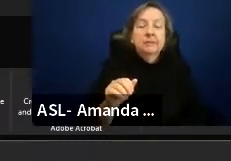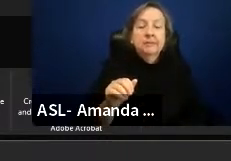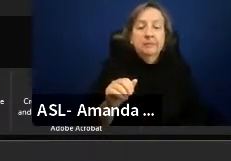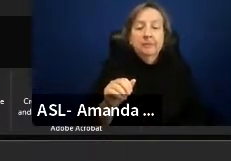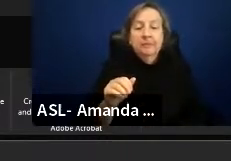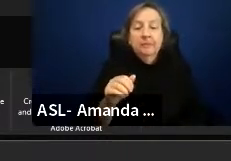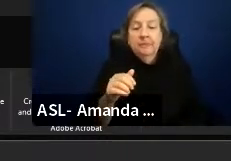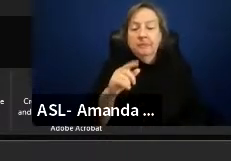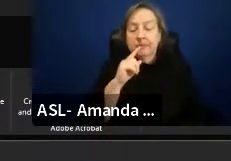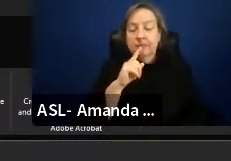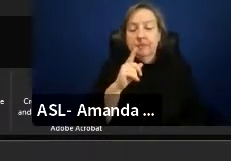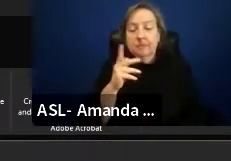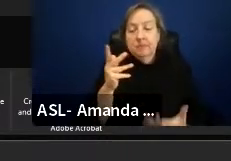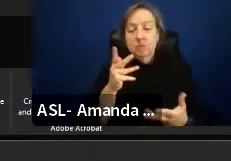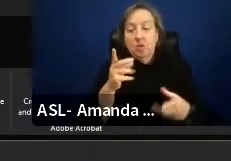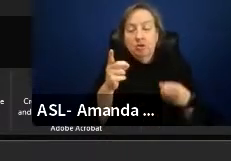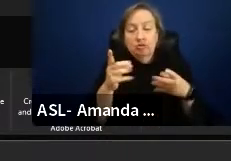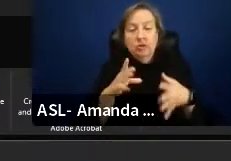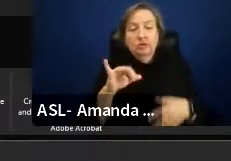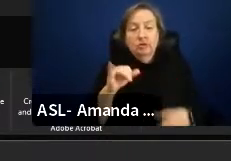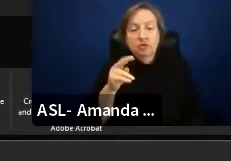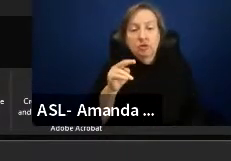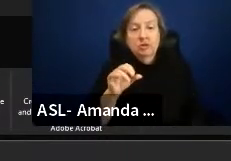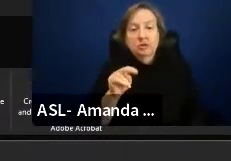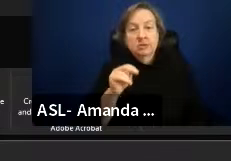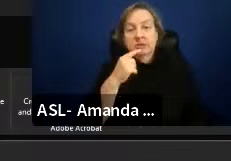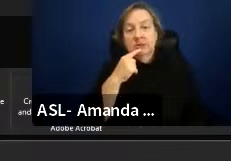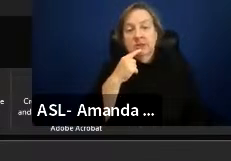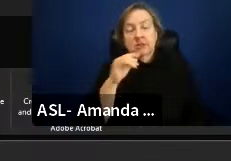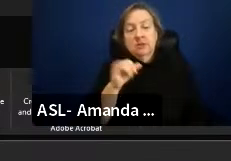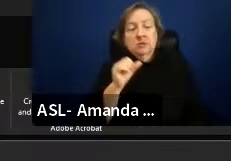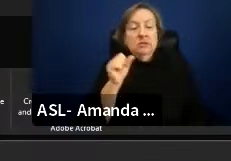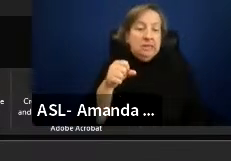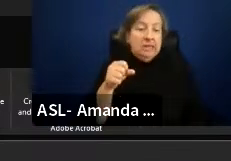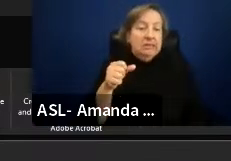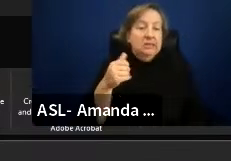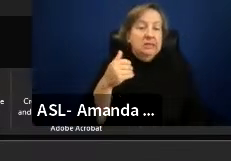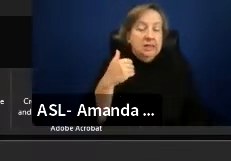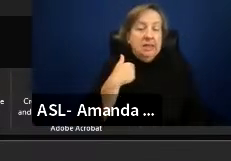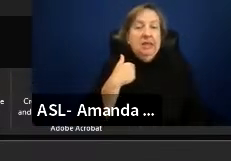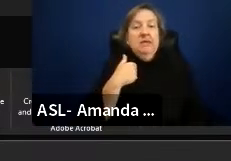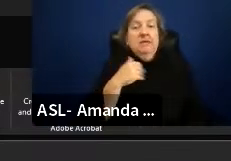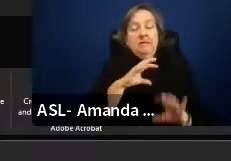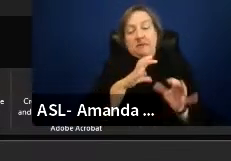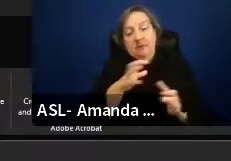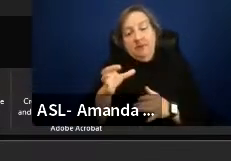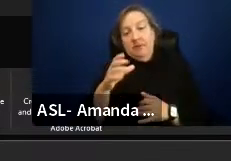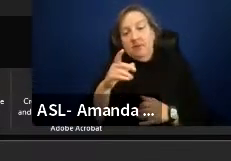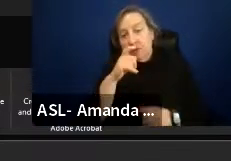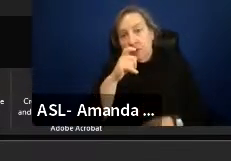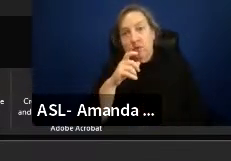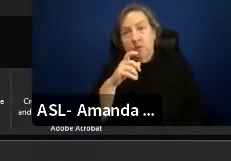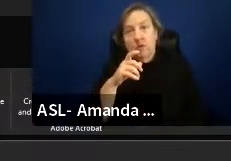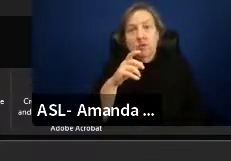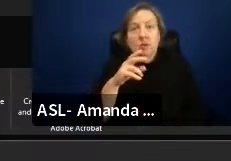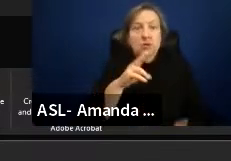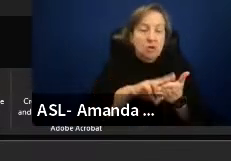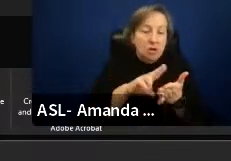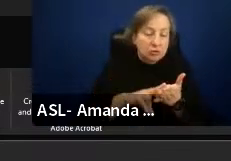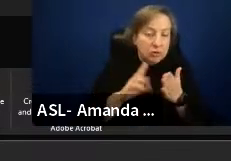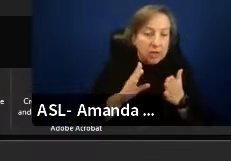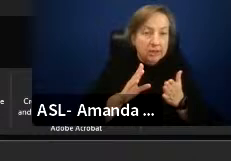And actually what Director Johnson said too, you know, yes, there are bodies that are awarding contracts and in